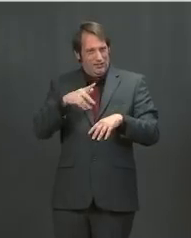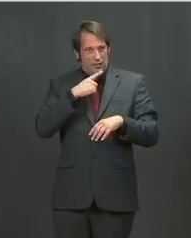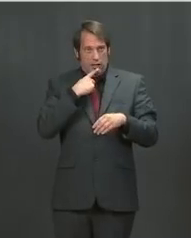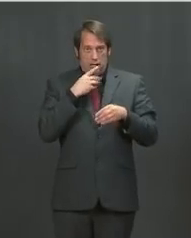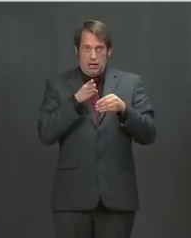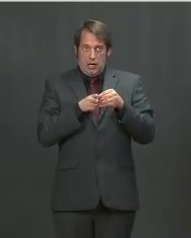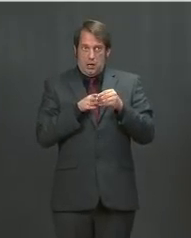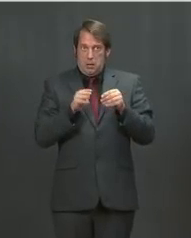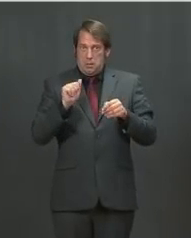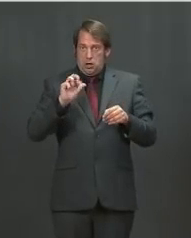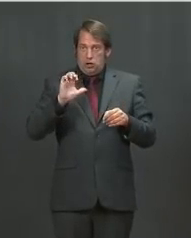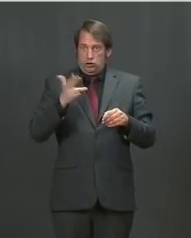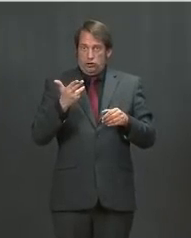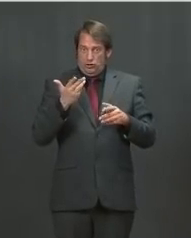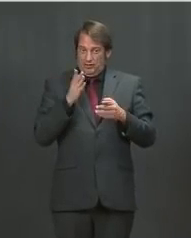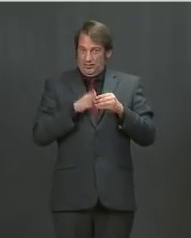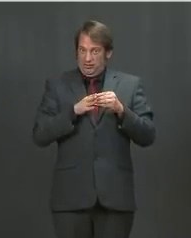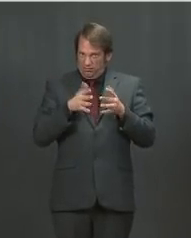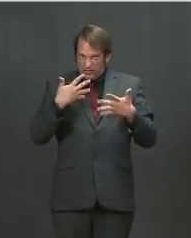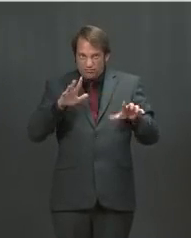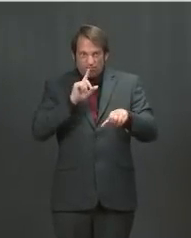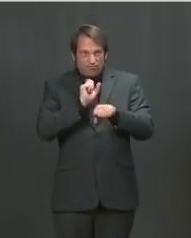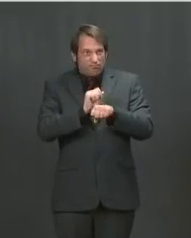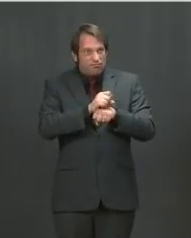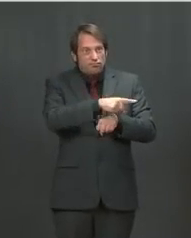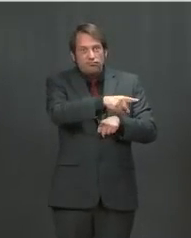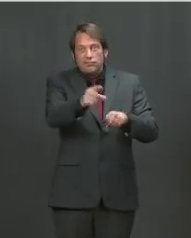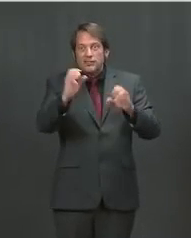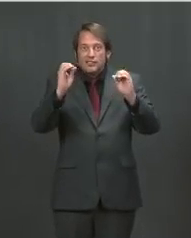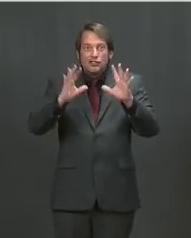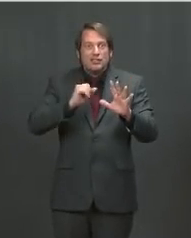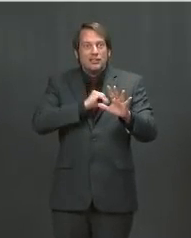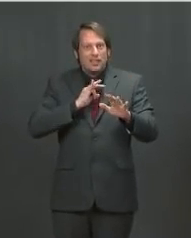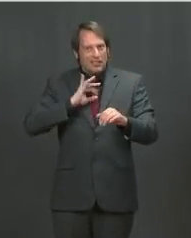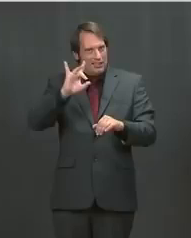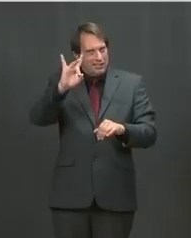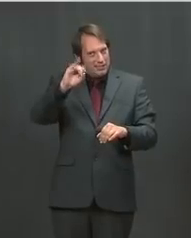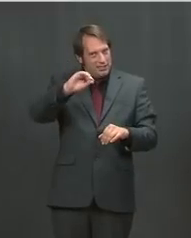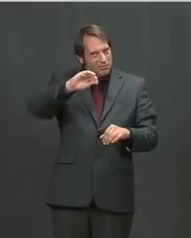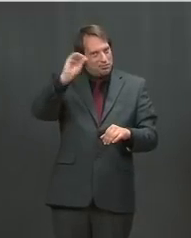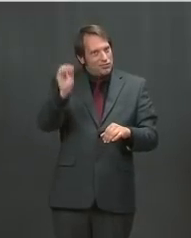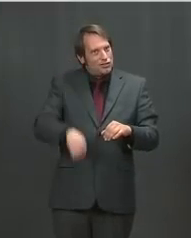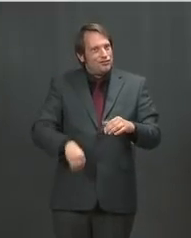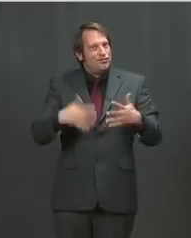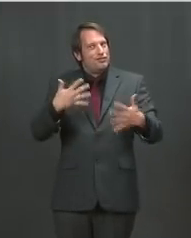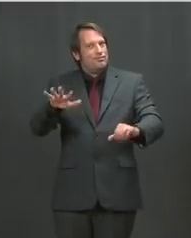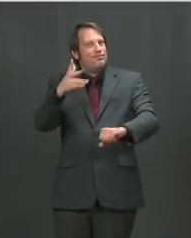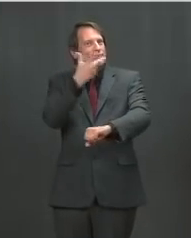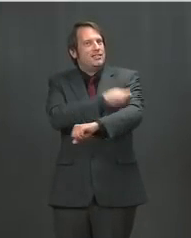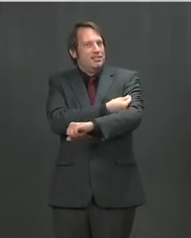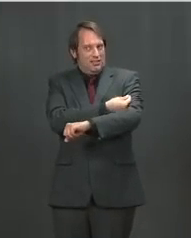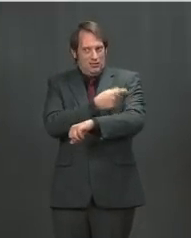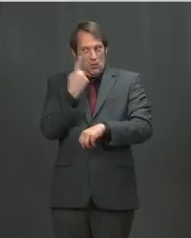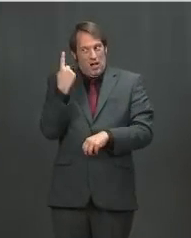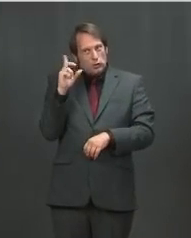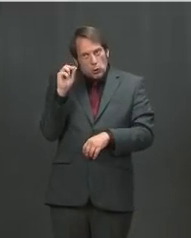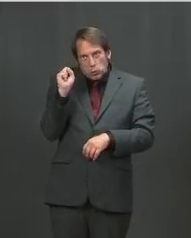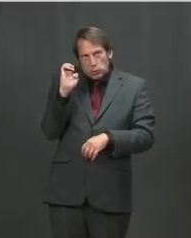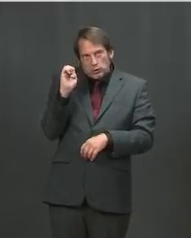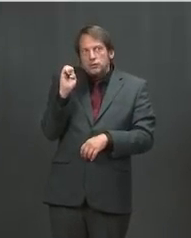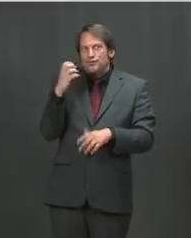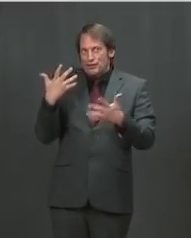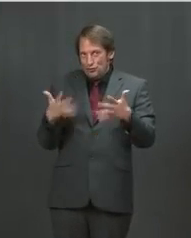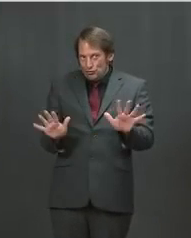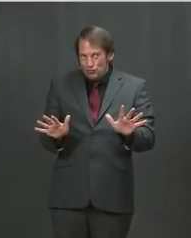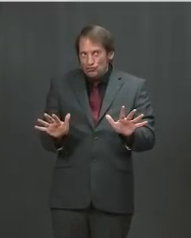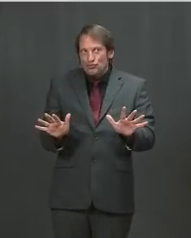teachers, school staff, and childcare workers across this country had received at least one dose of a COVID-19 vaccine. That's